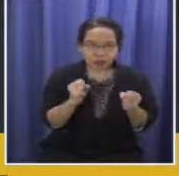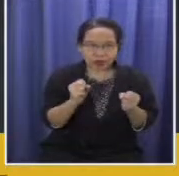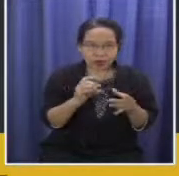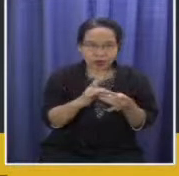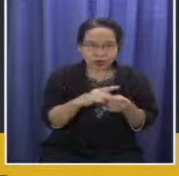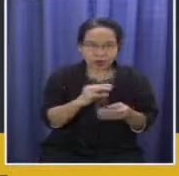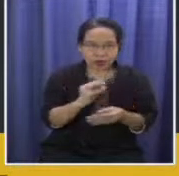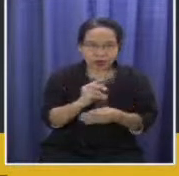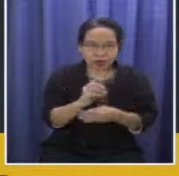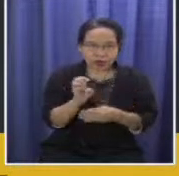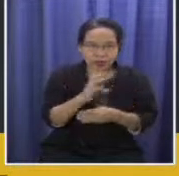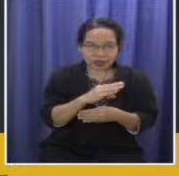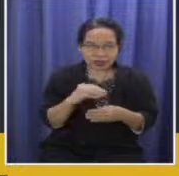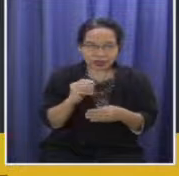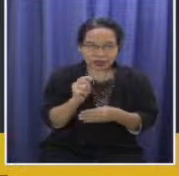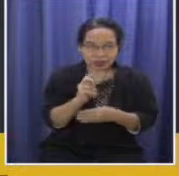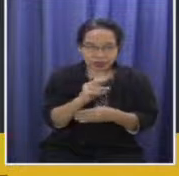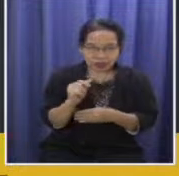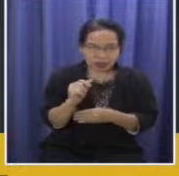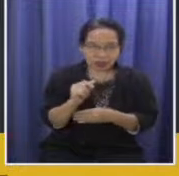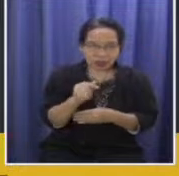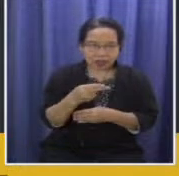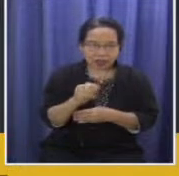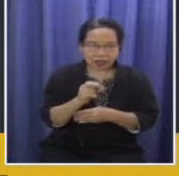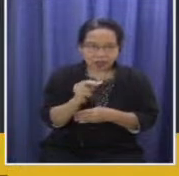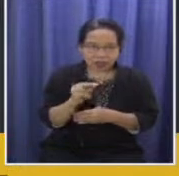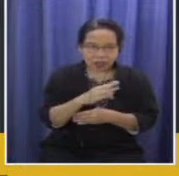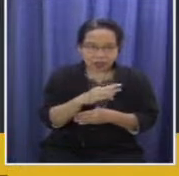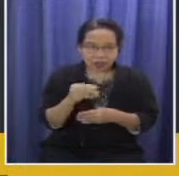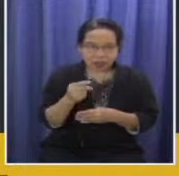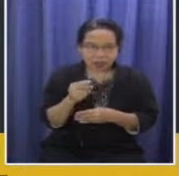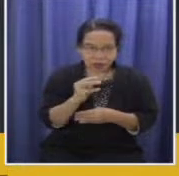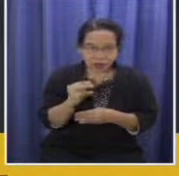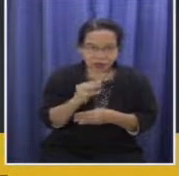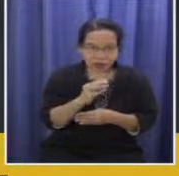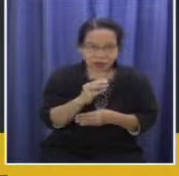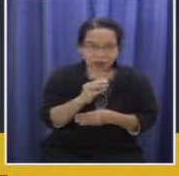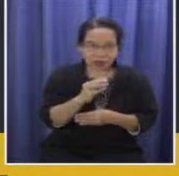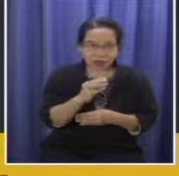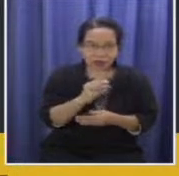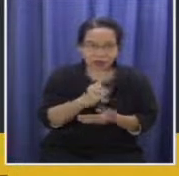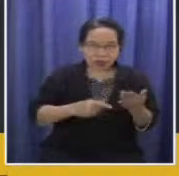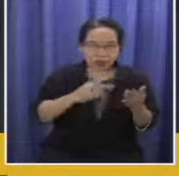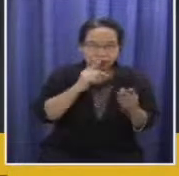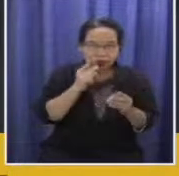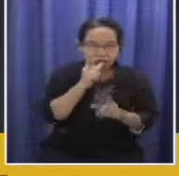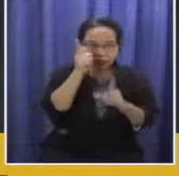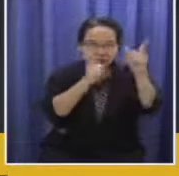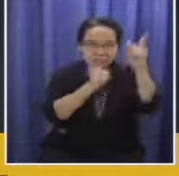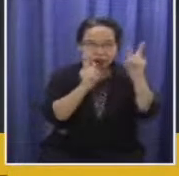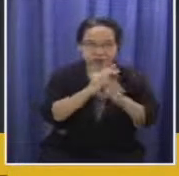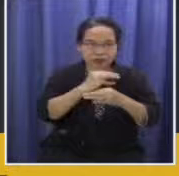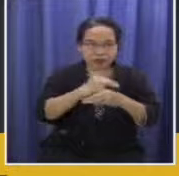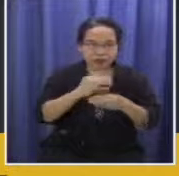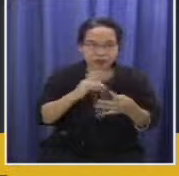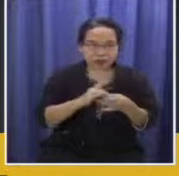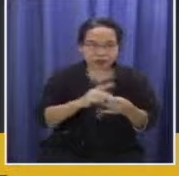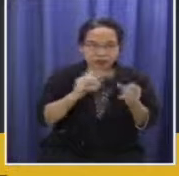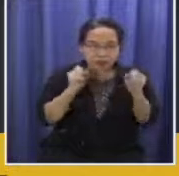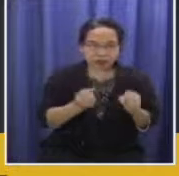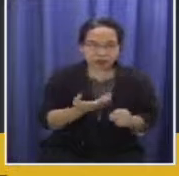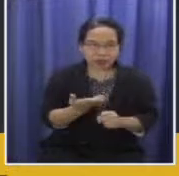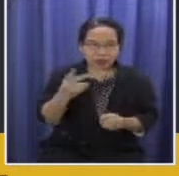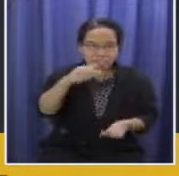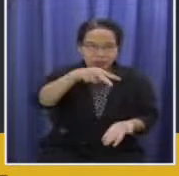of methane and ammonia. Hydrogen and helium are what most stars are made of. Can